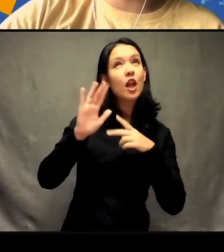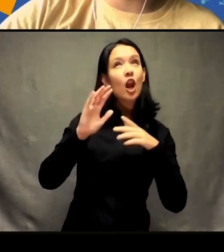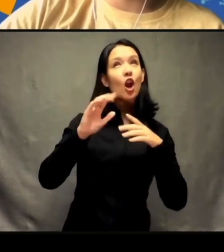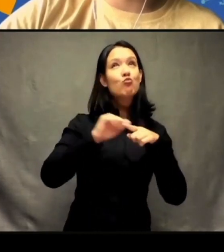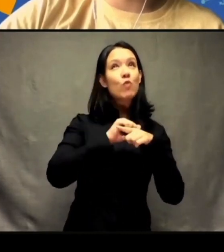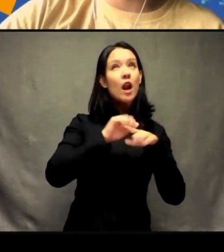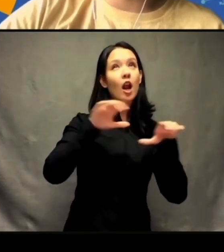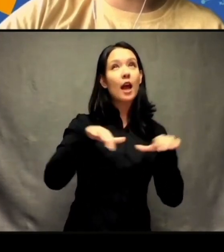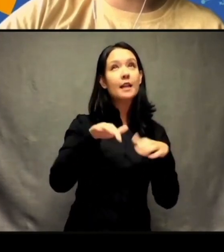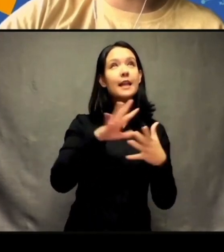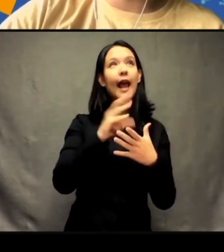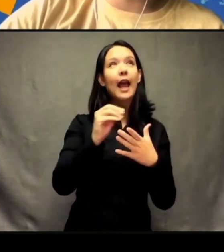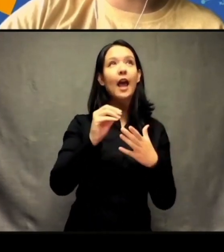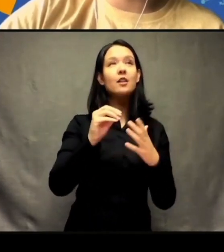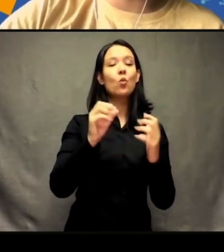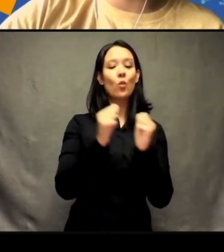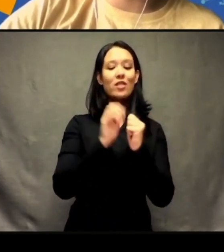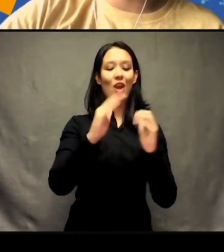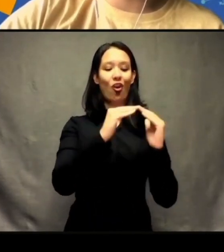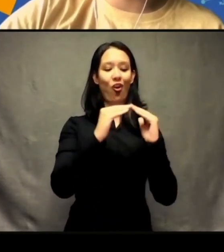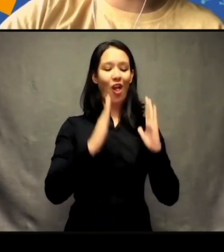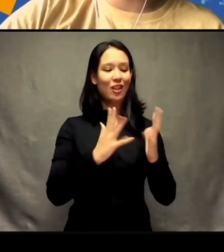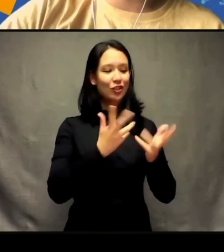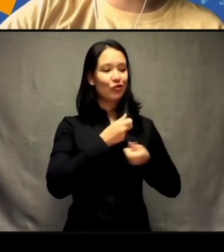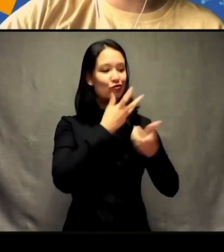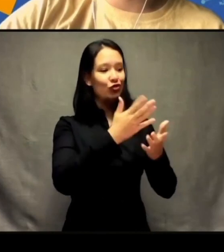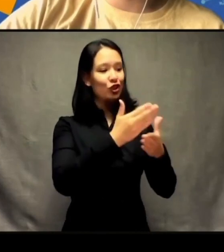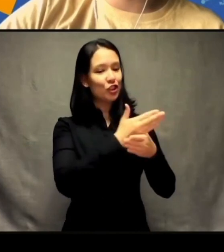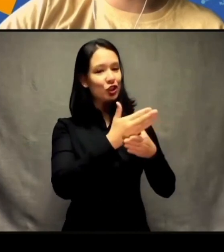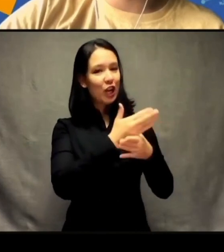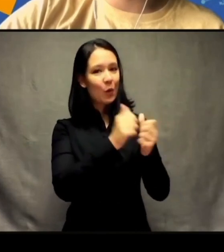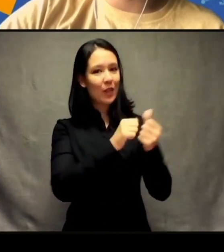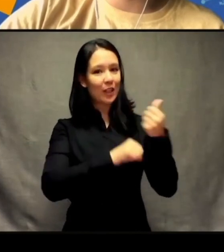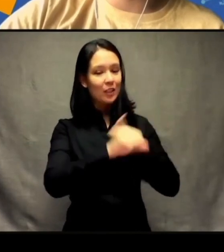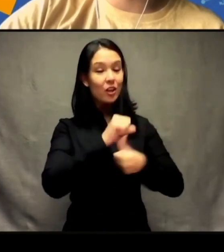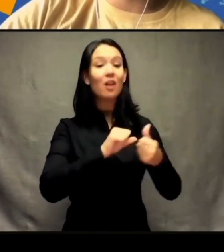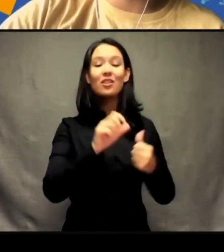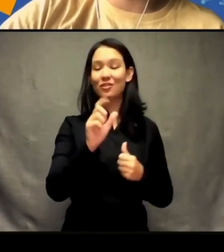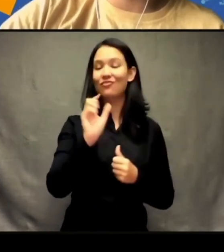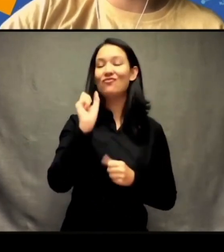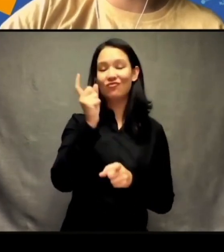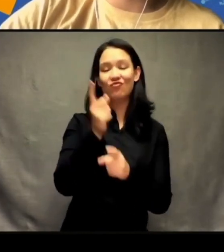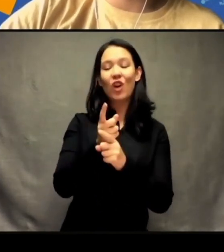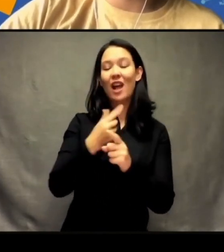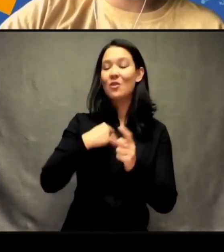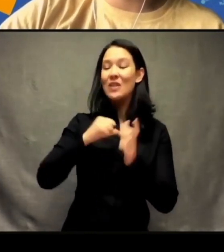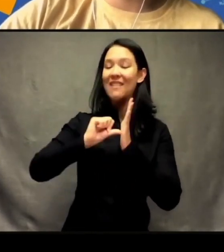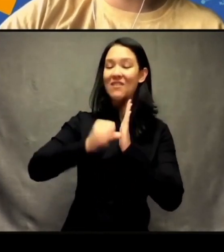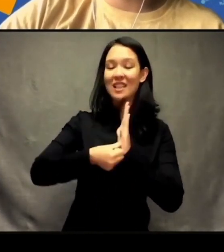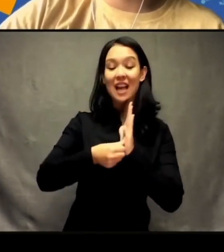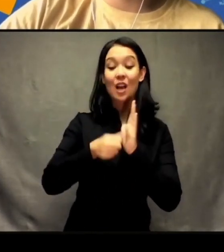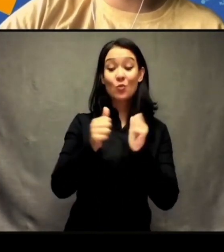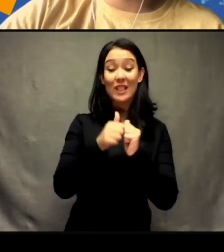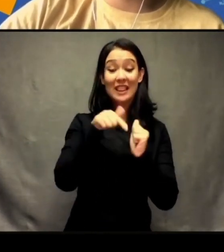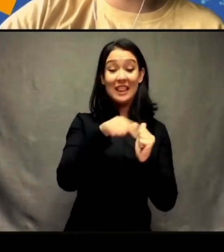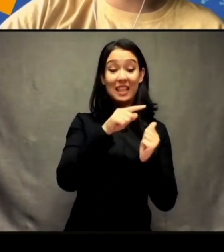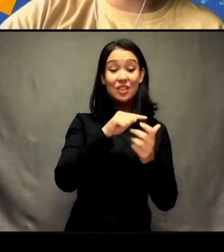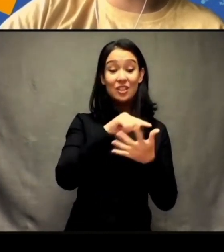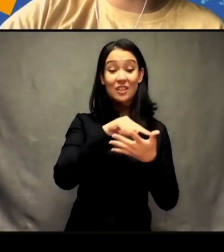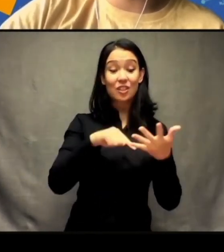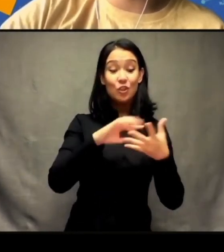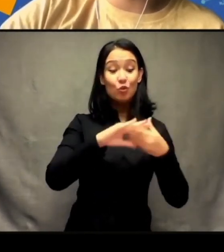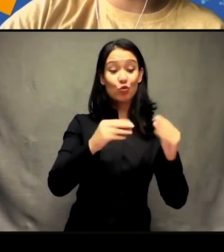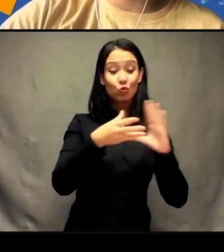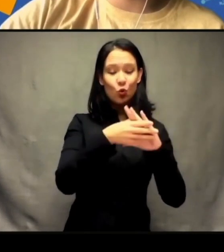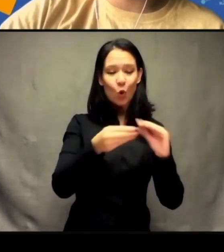can't emphasize that enough. And we were so glad that we could share through these stories some of the reflections